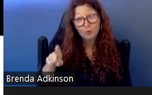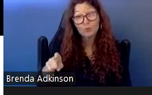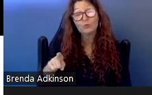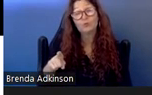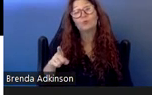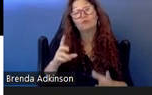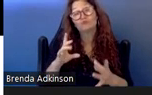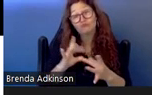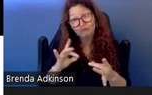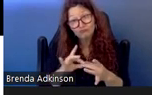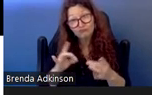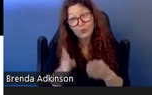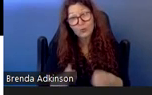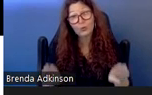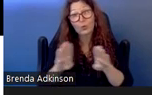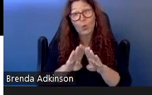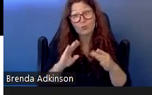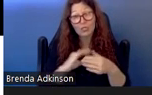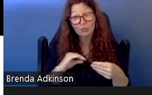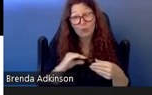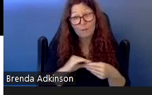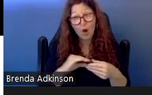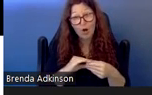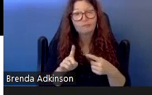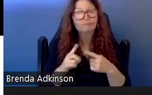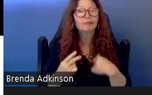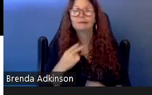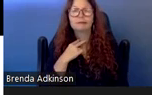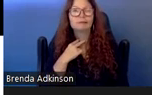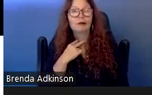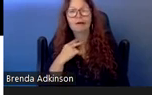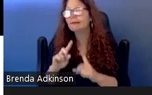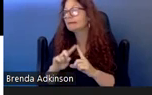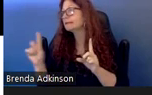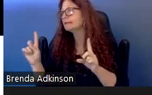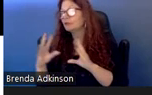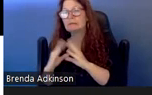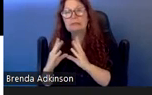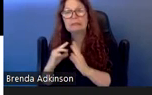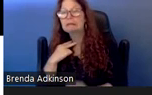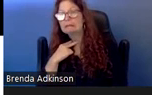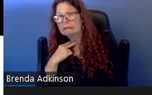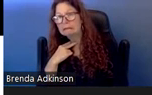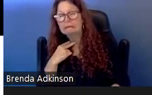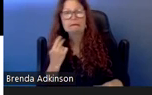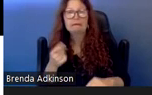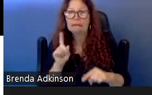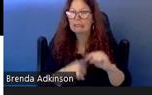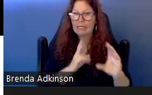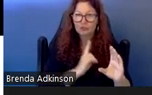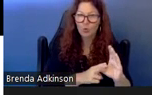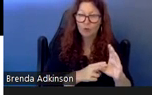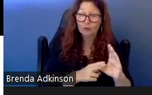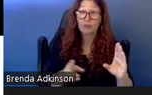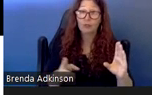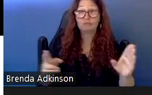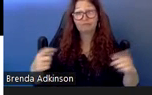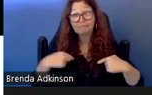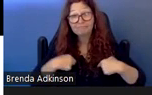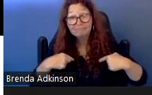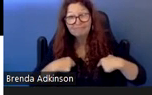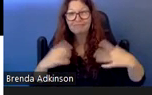is detained at another important commitment. So I will just close this